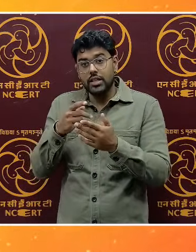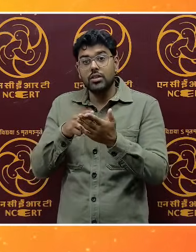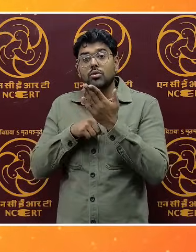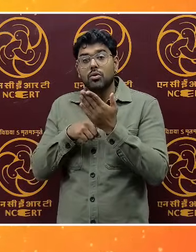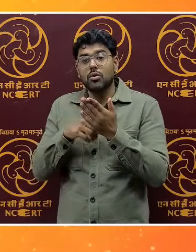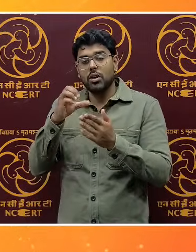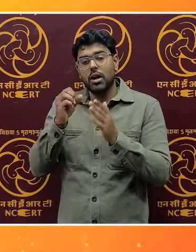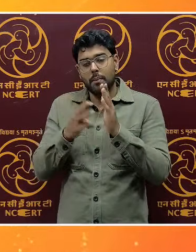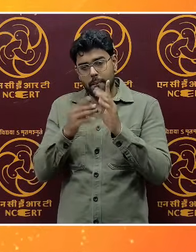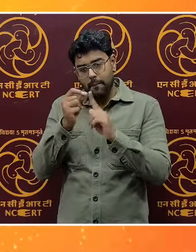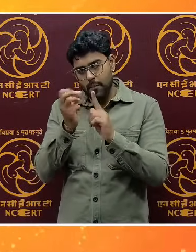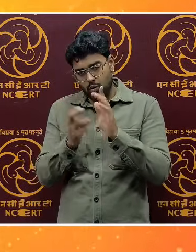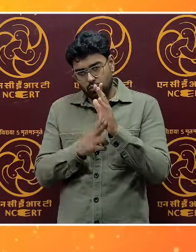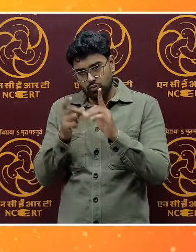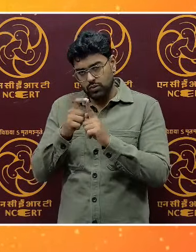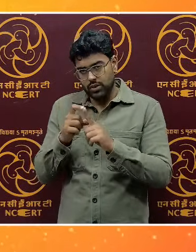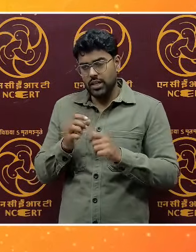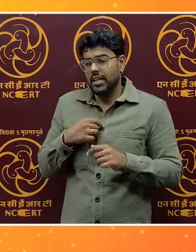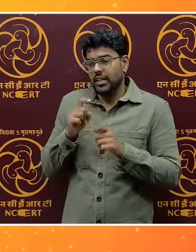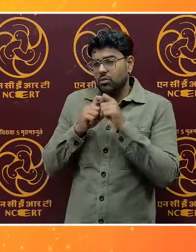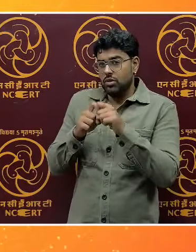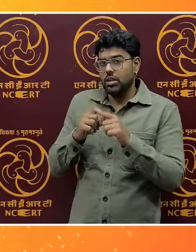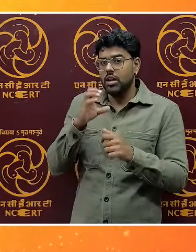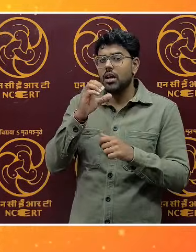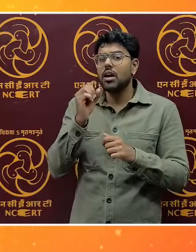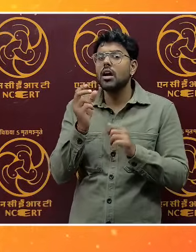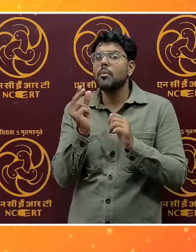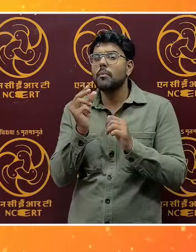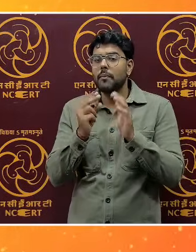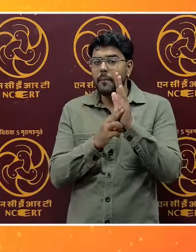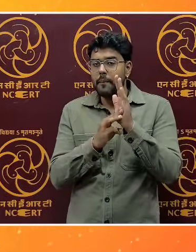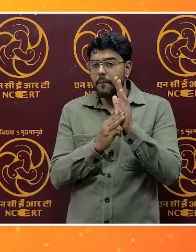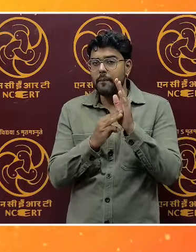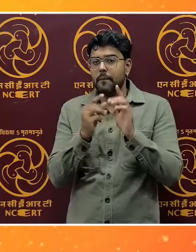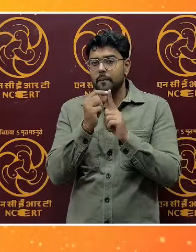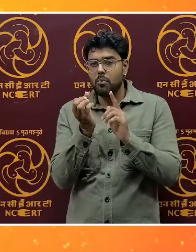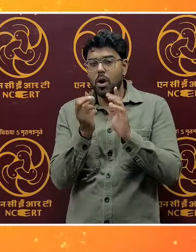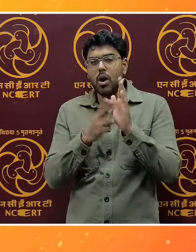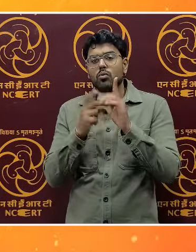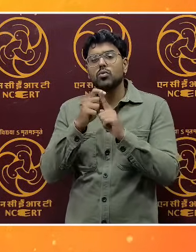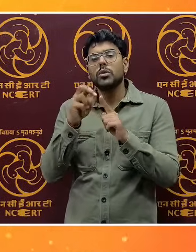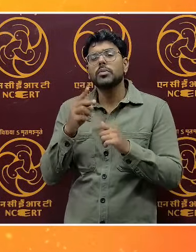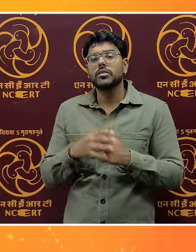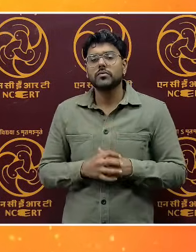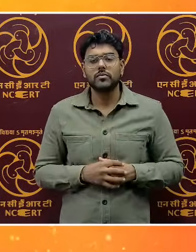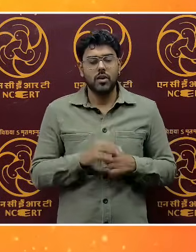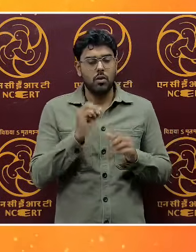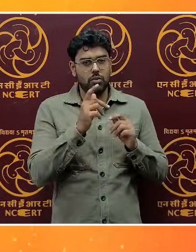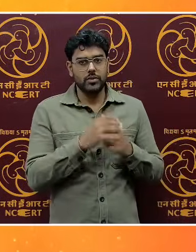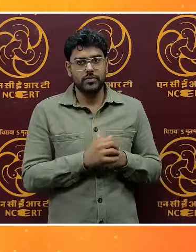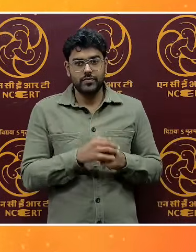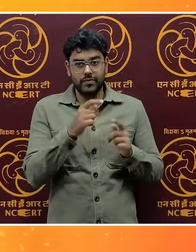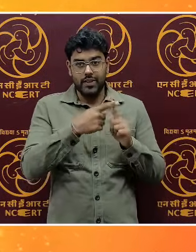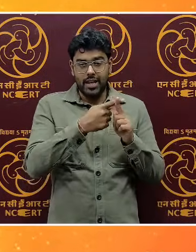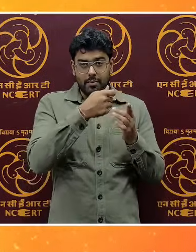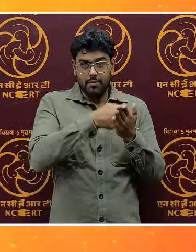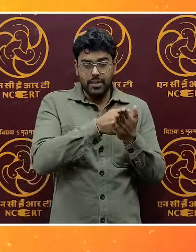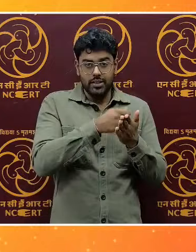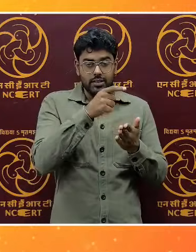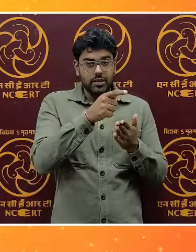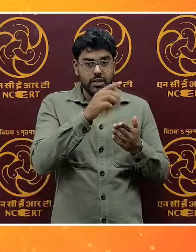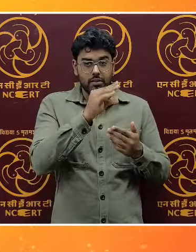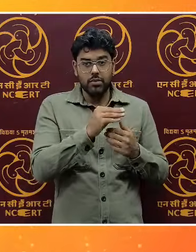another question. What is compound? Alright, so see, we have seen that elements, the smallest unit for elements are